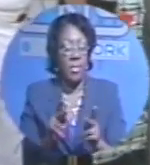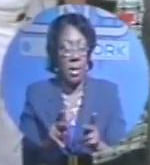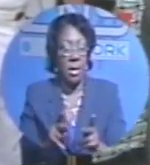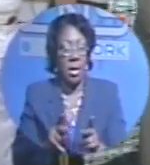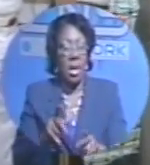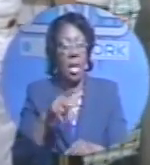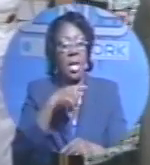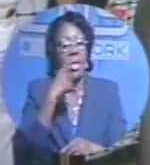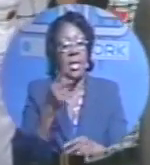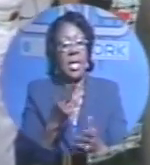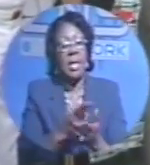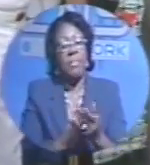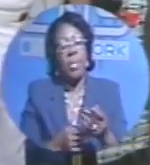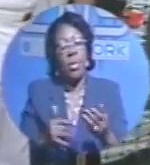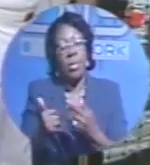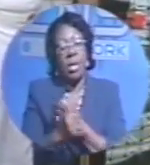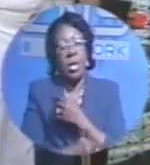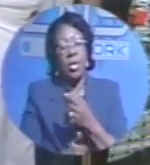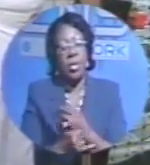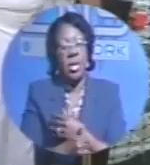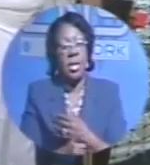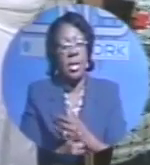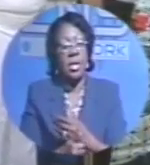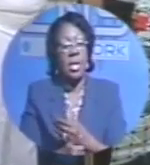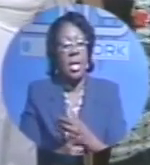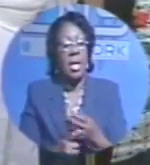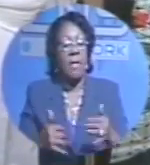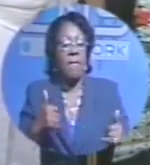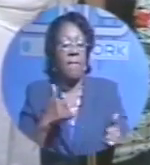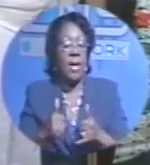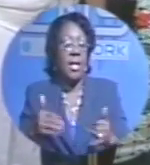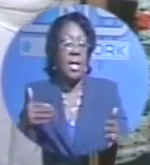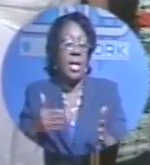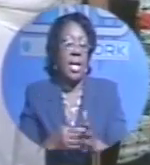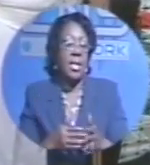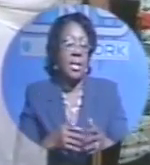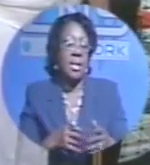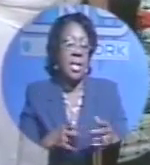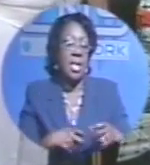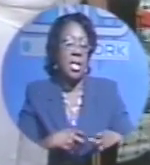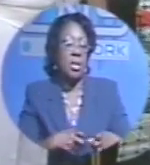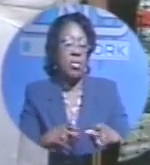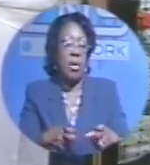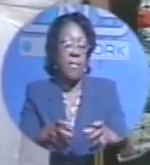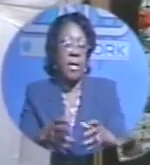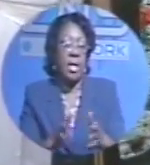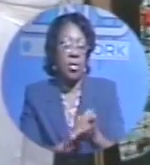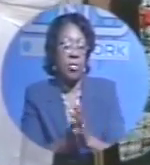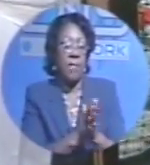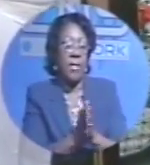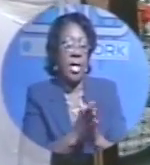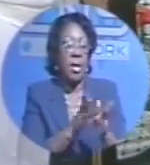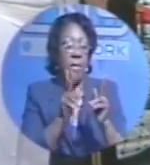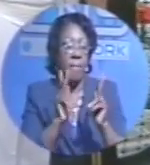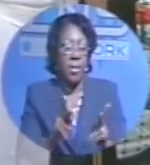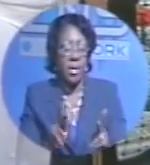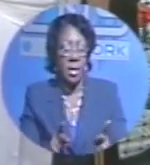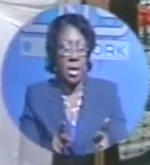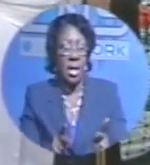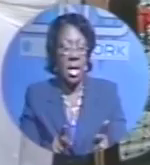also said that both countries have a common fight against smuggling of humans and drug trafficking and trading of illegal